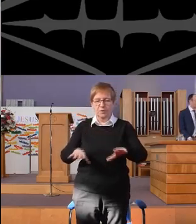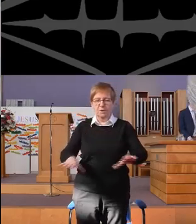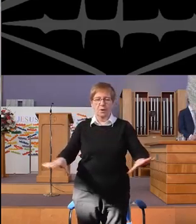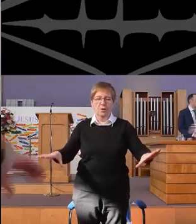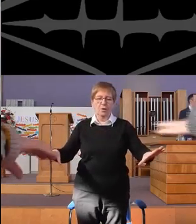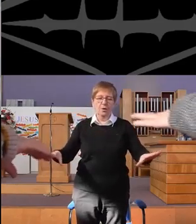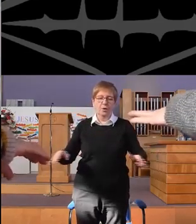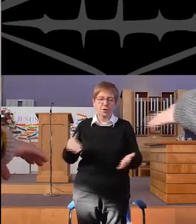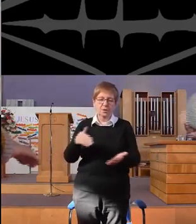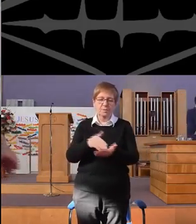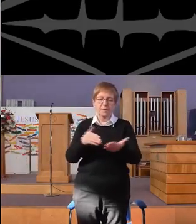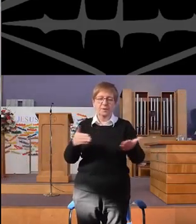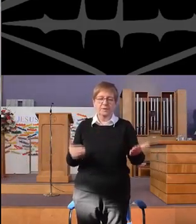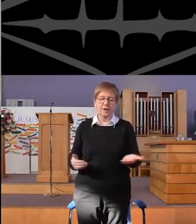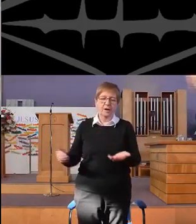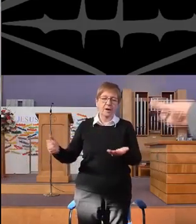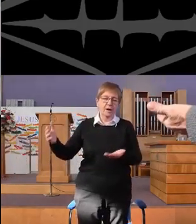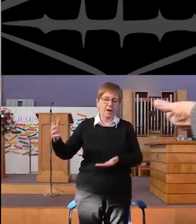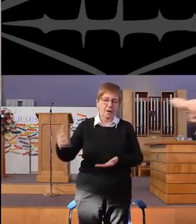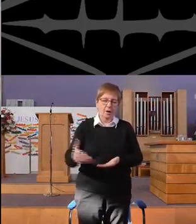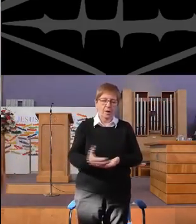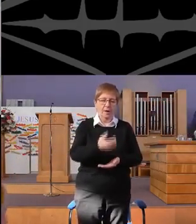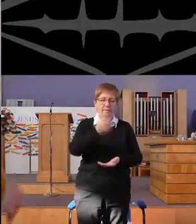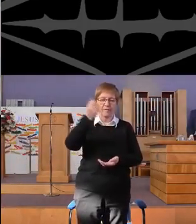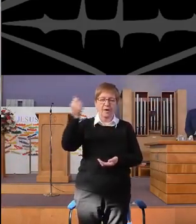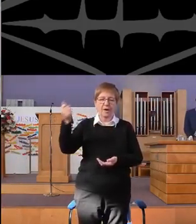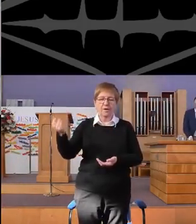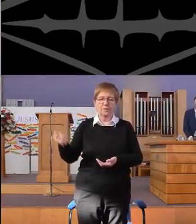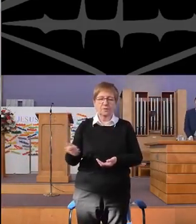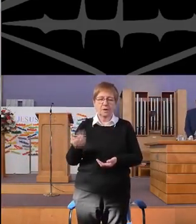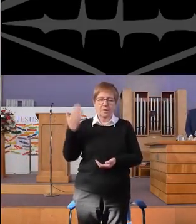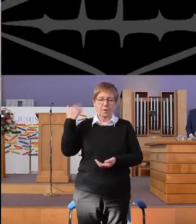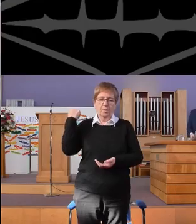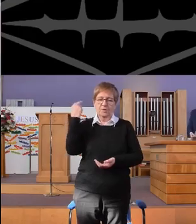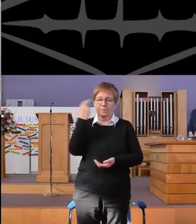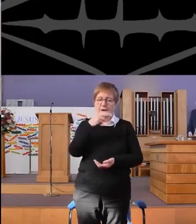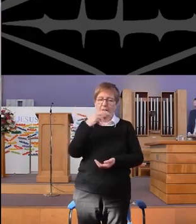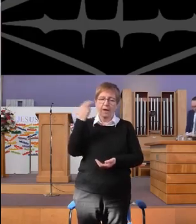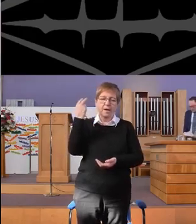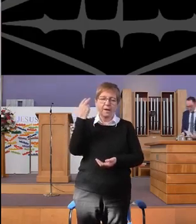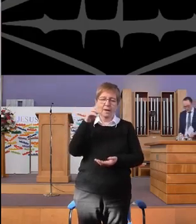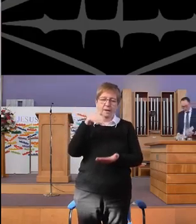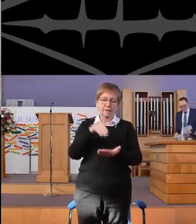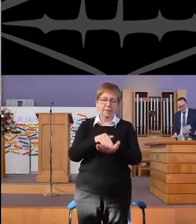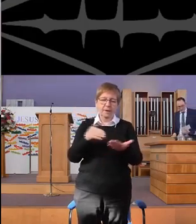Was gone.